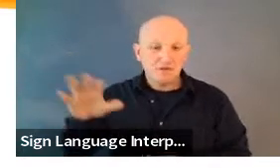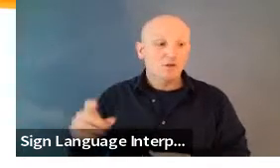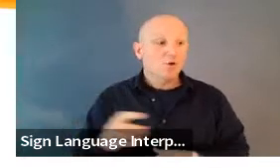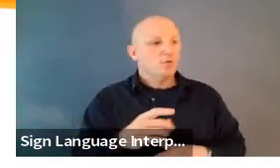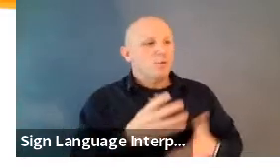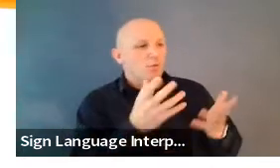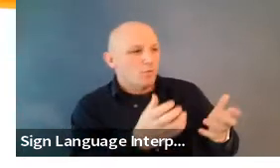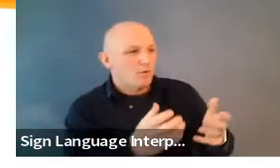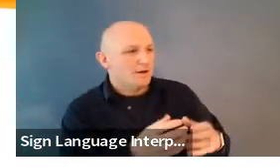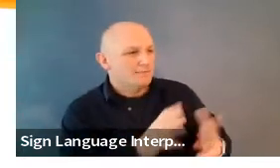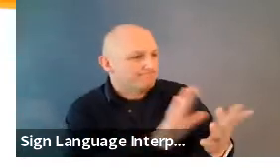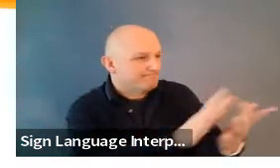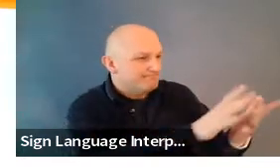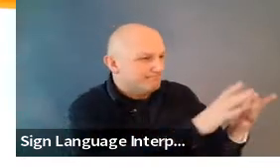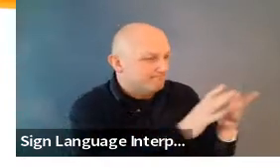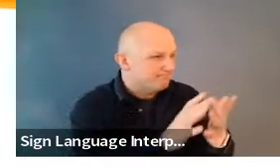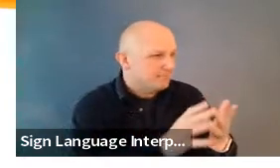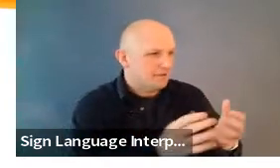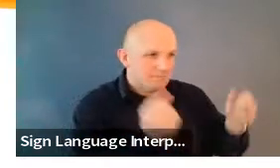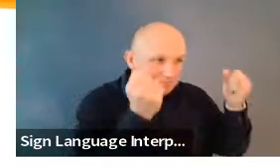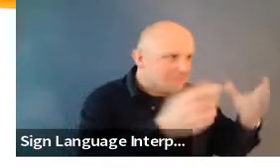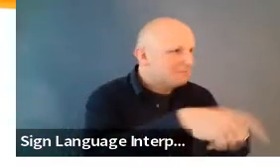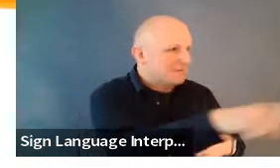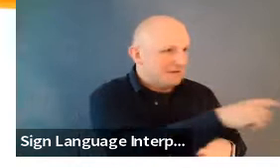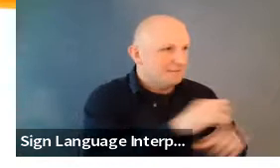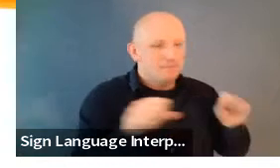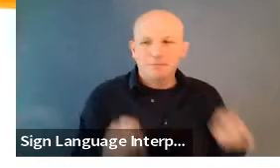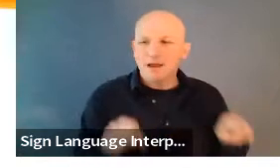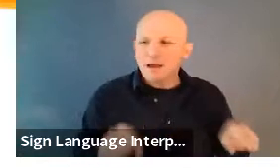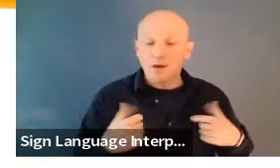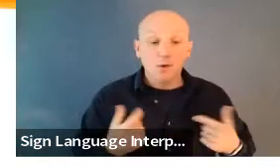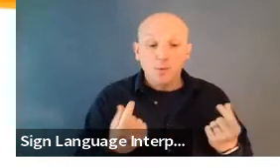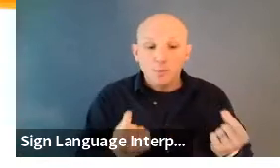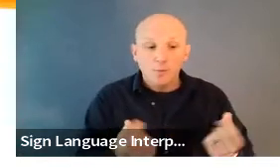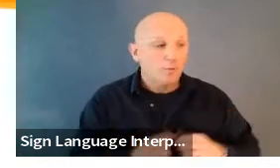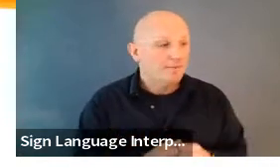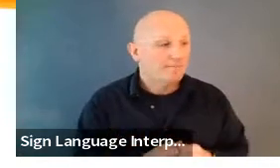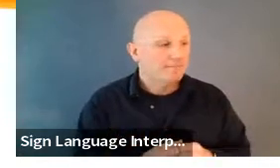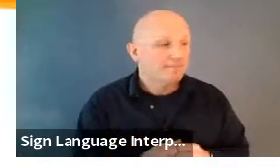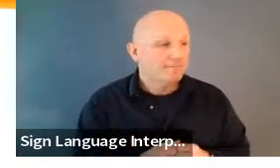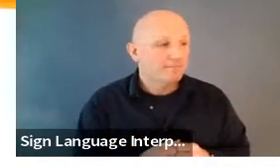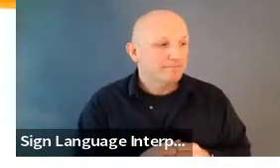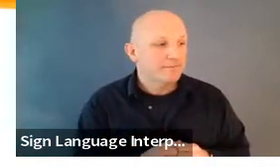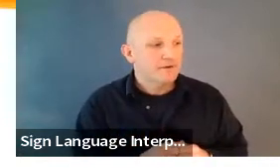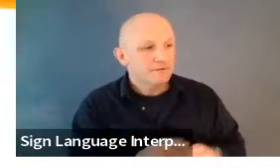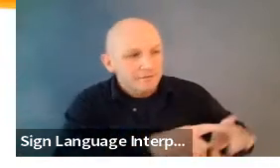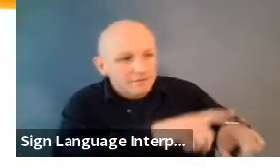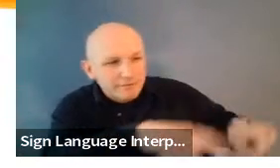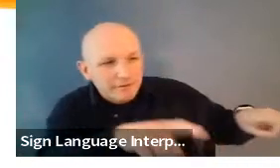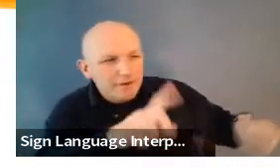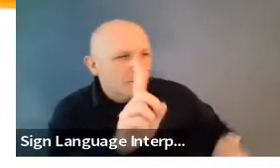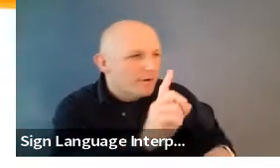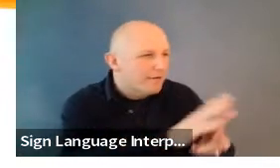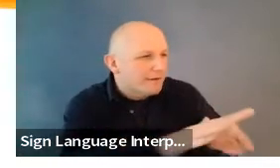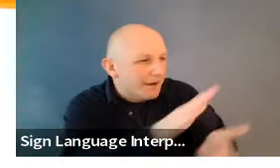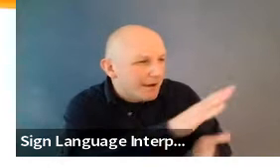diverse pool of possible law students possible, the idea was to go to where that diversity is at the community colleges,